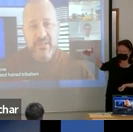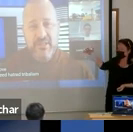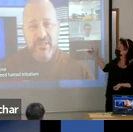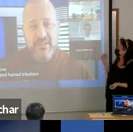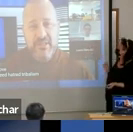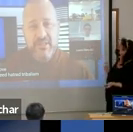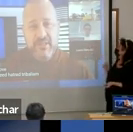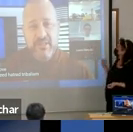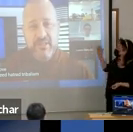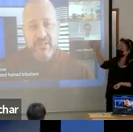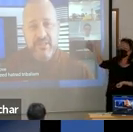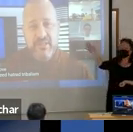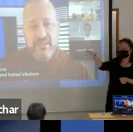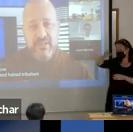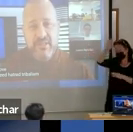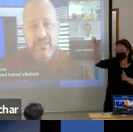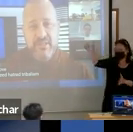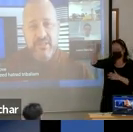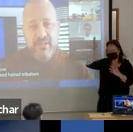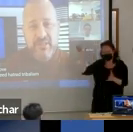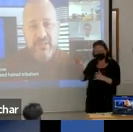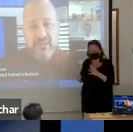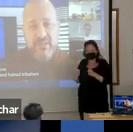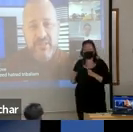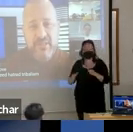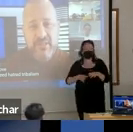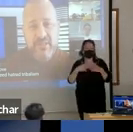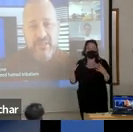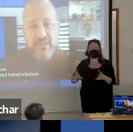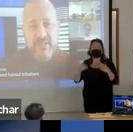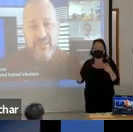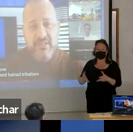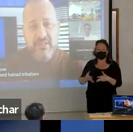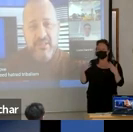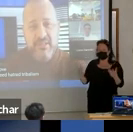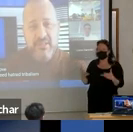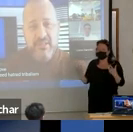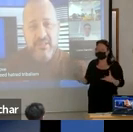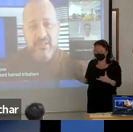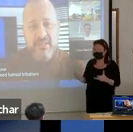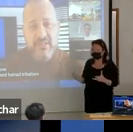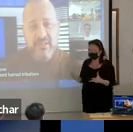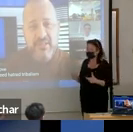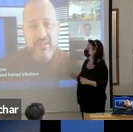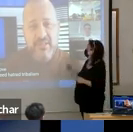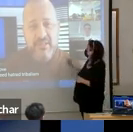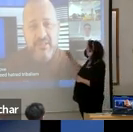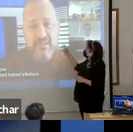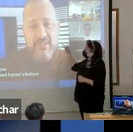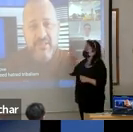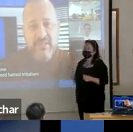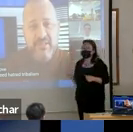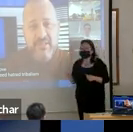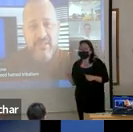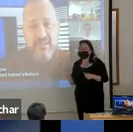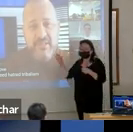he's English. And he works with Google and Microsoft, and he's a leading educationalist. And